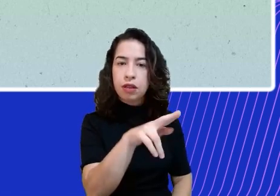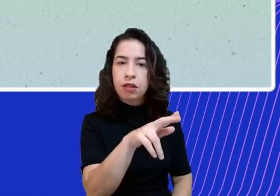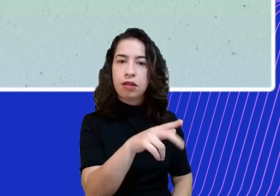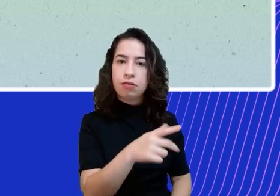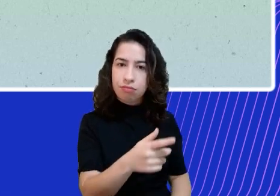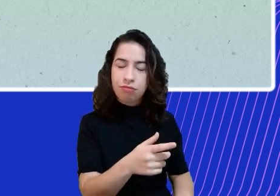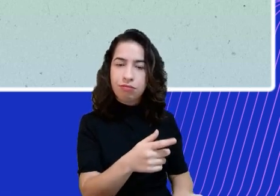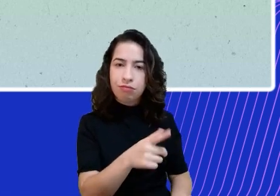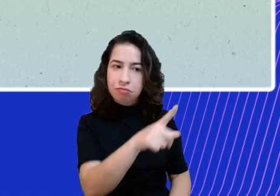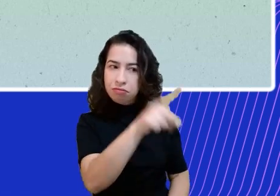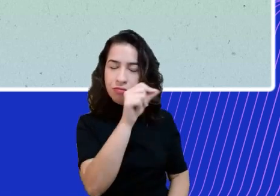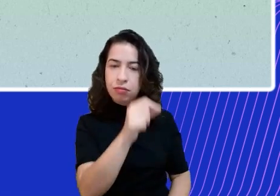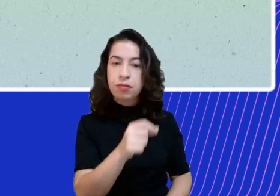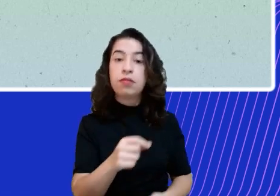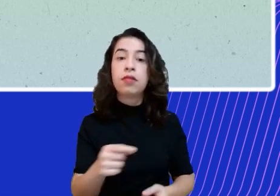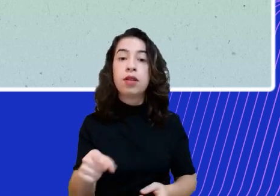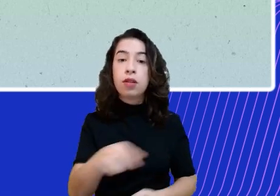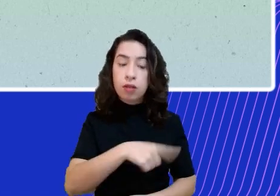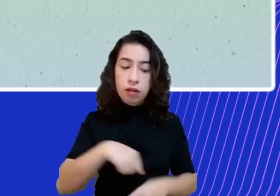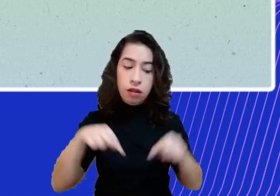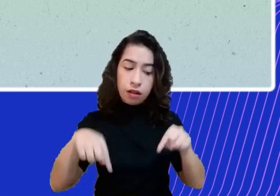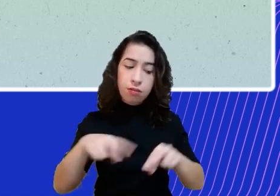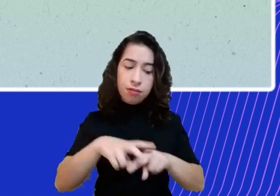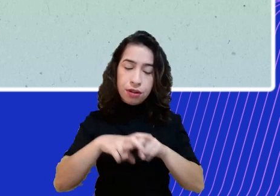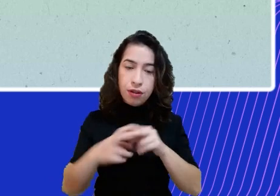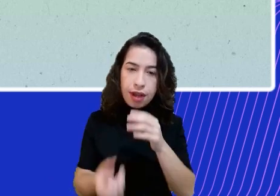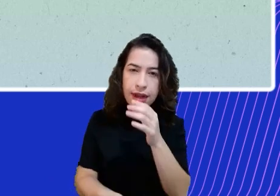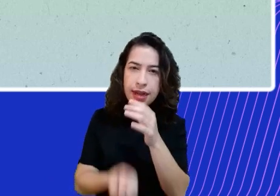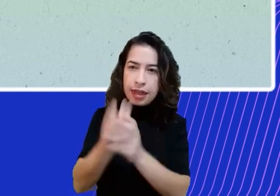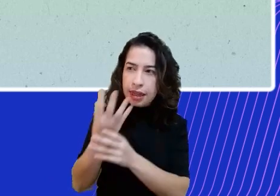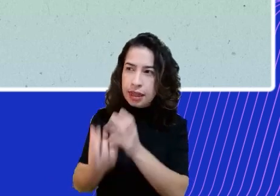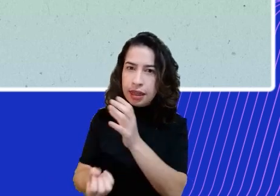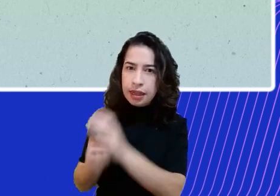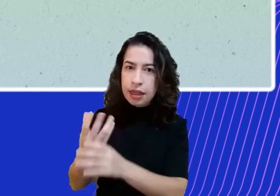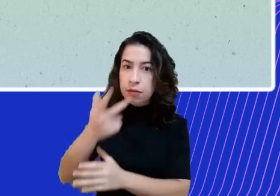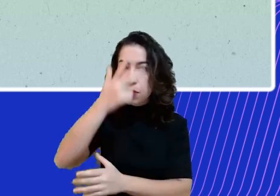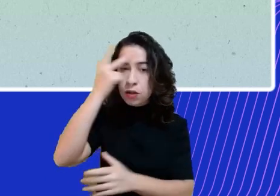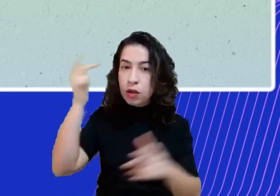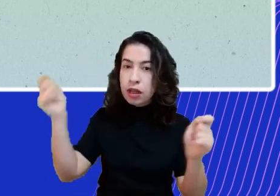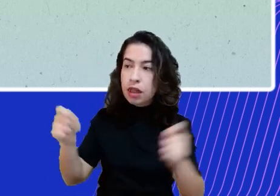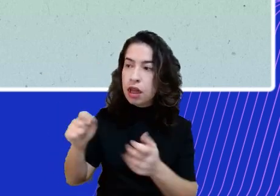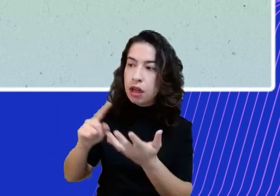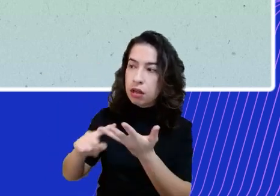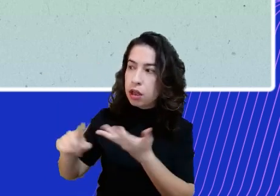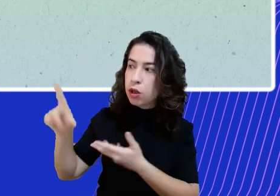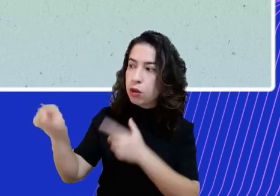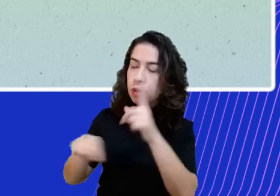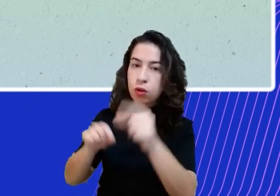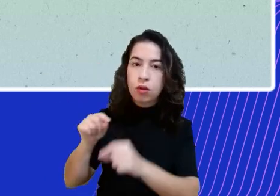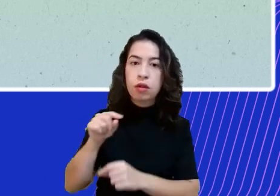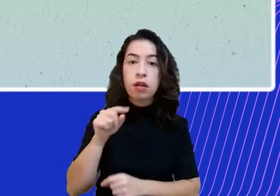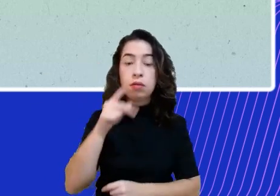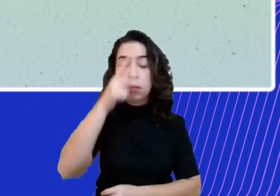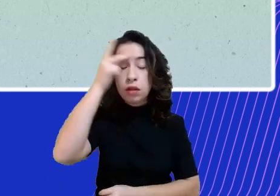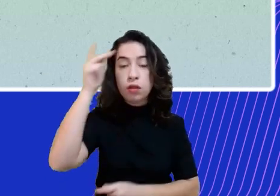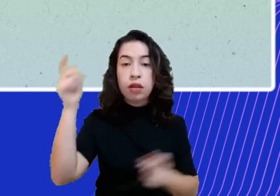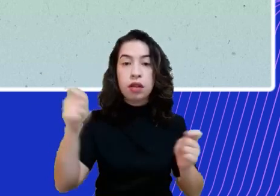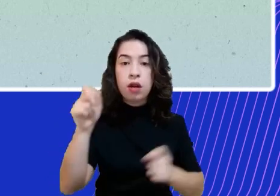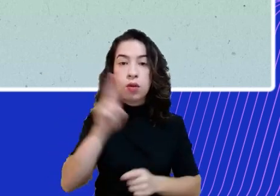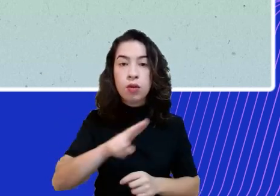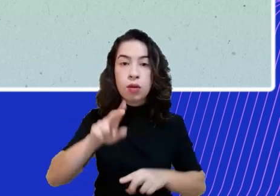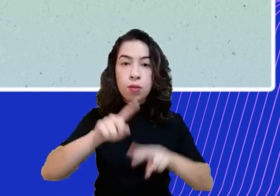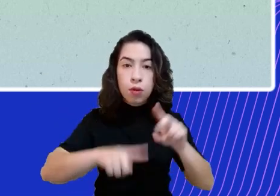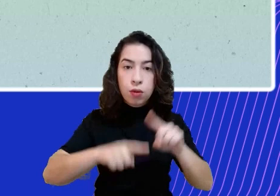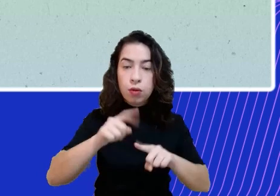these alternatives for people so they can consume products that will be good for the